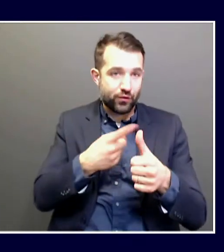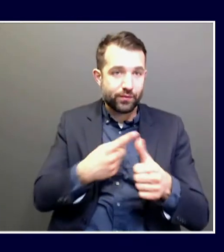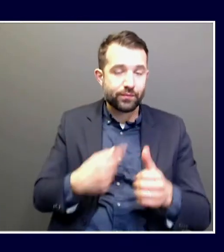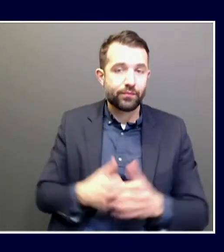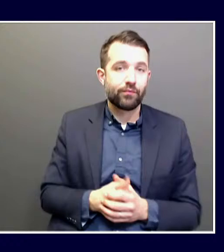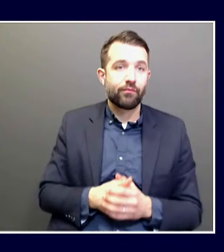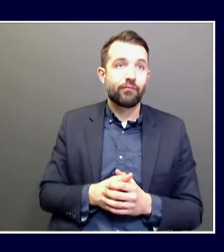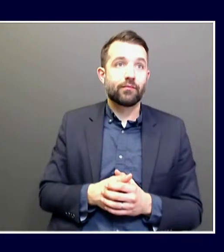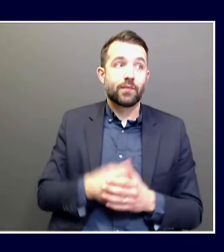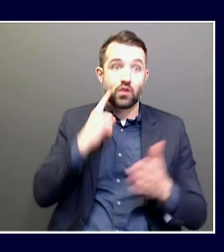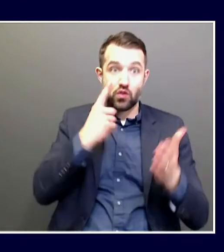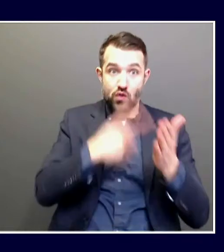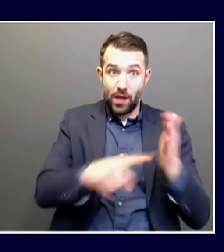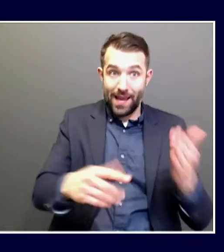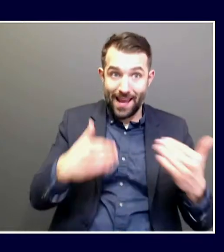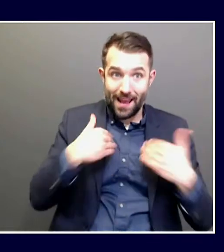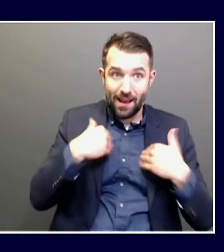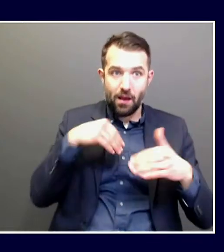at